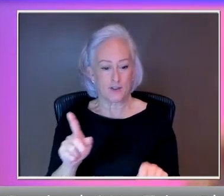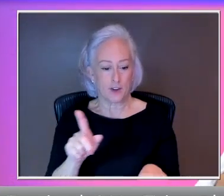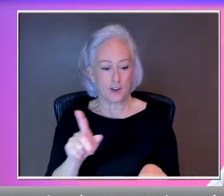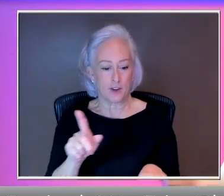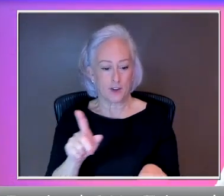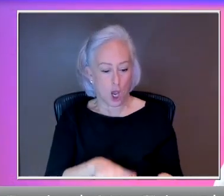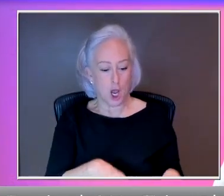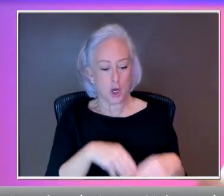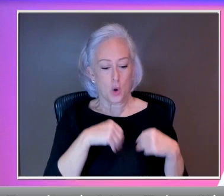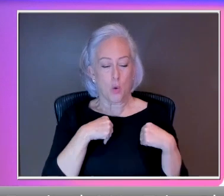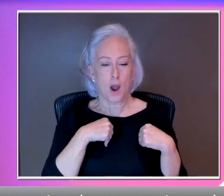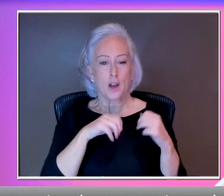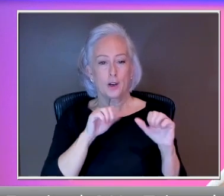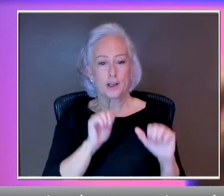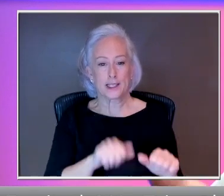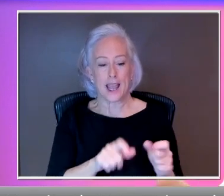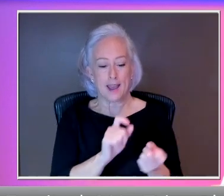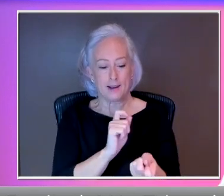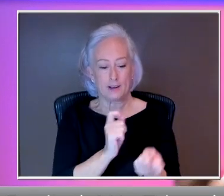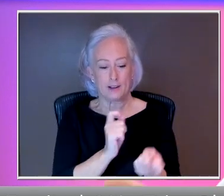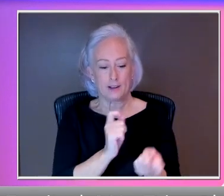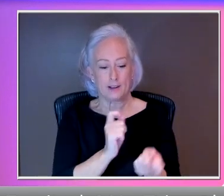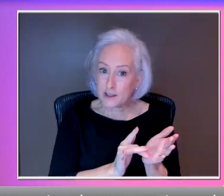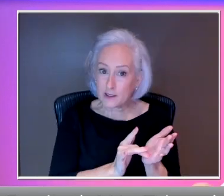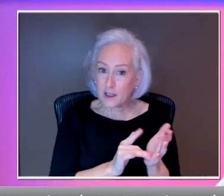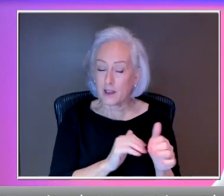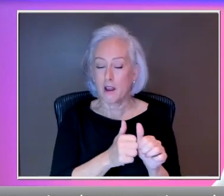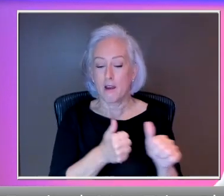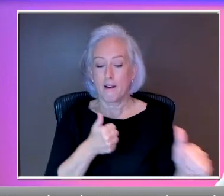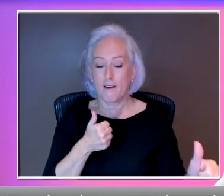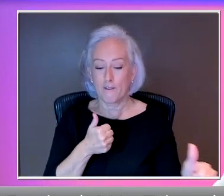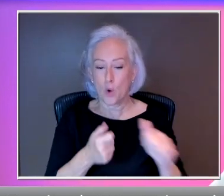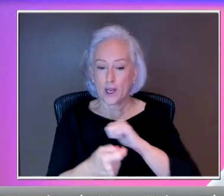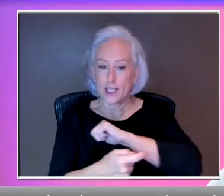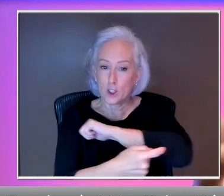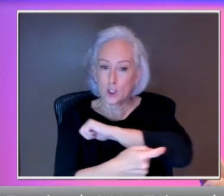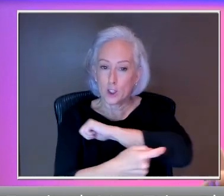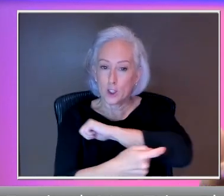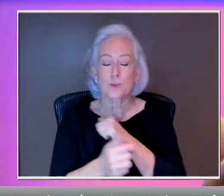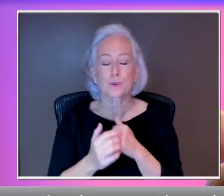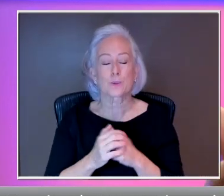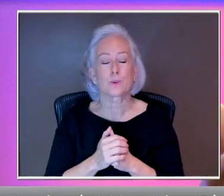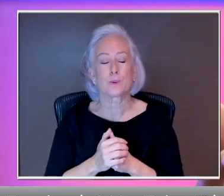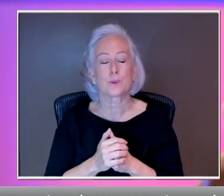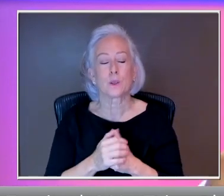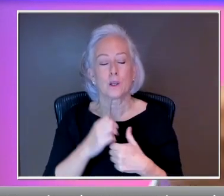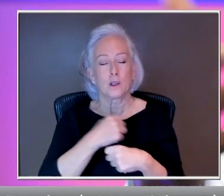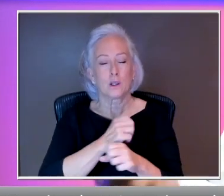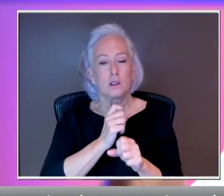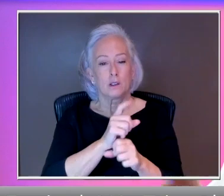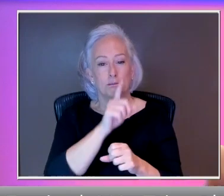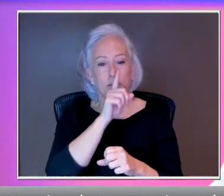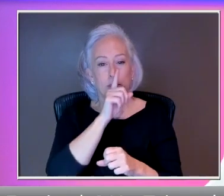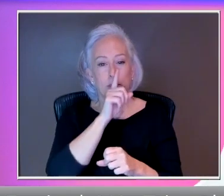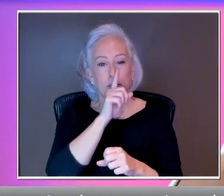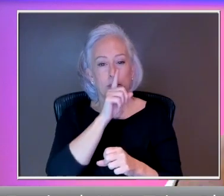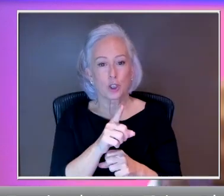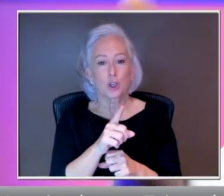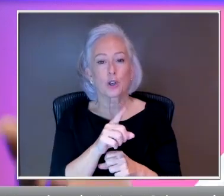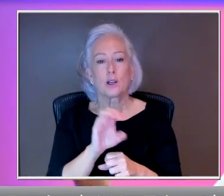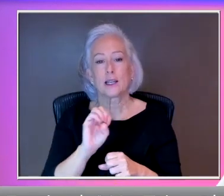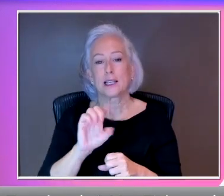an adjustment in medications, kind of avoiding certain triggers, making sure that, electrolytes